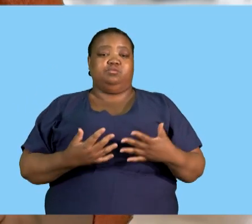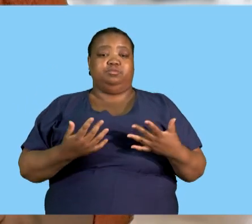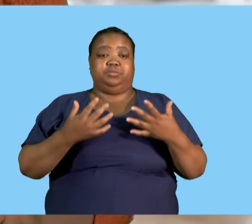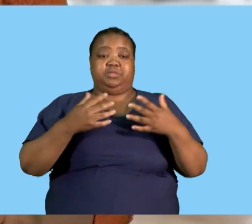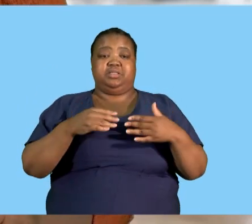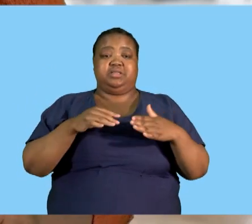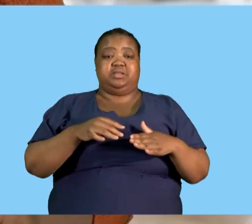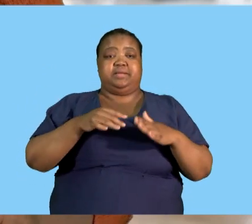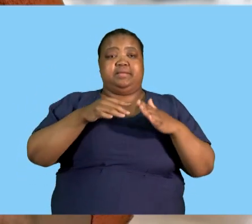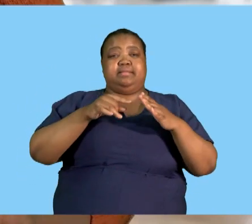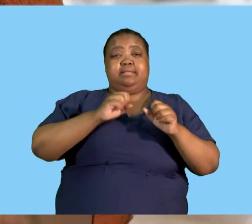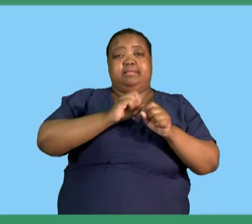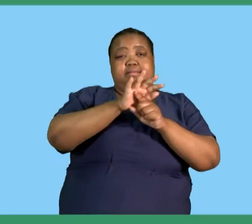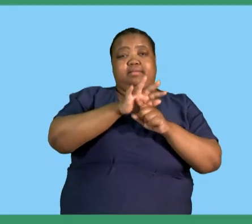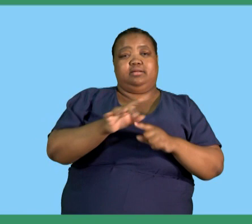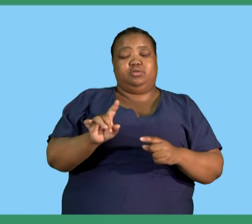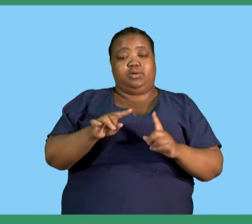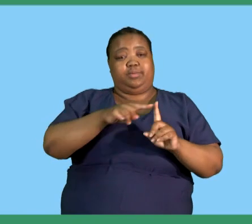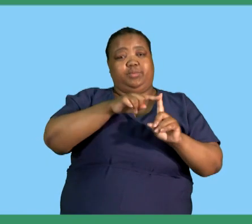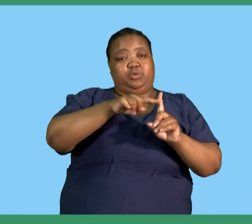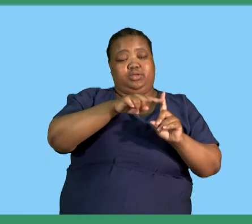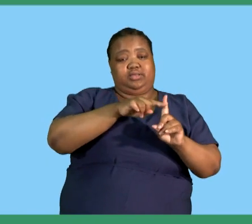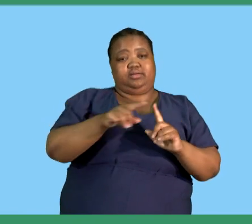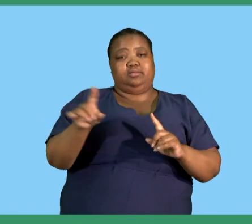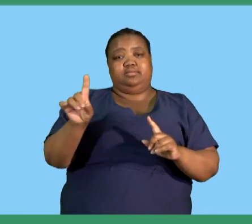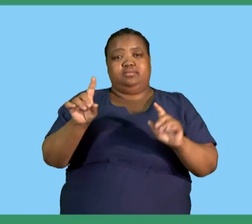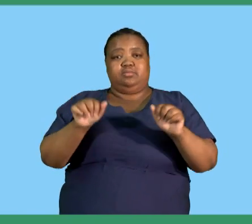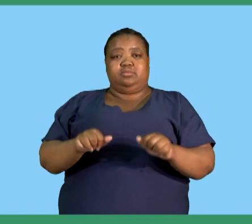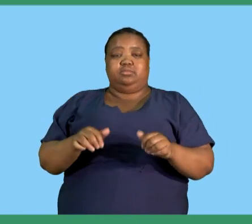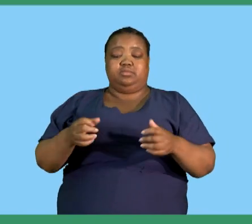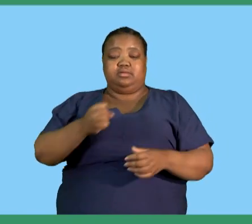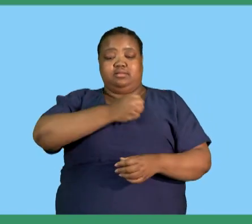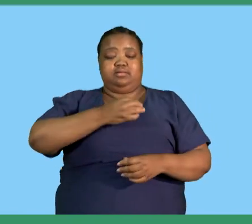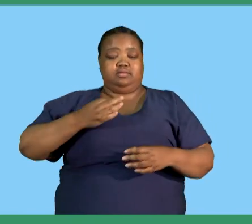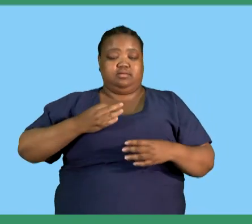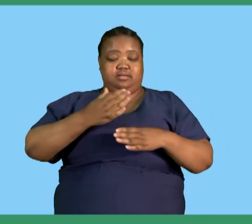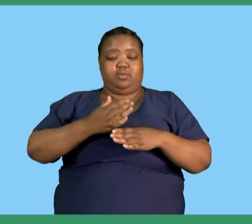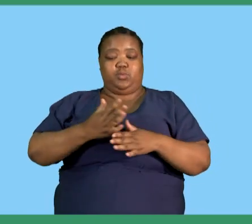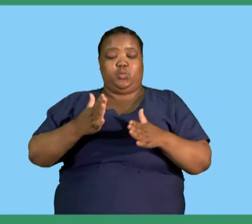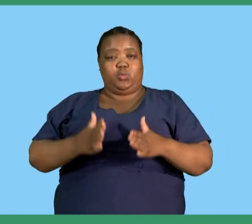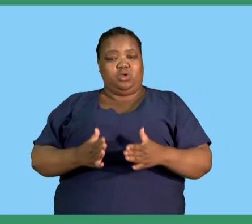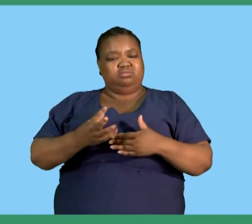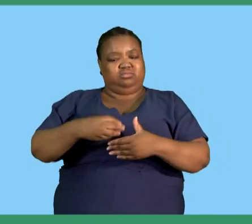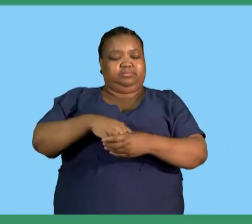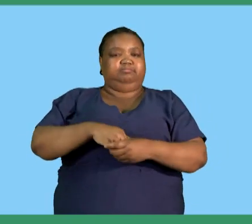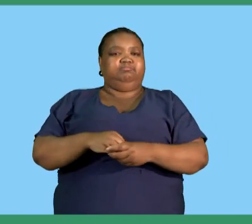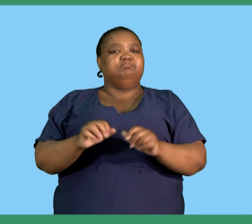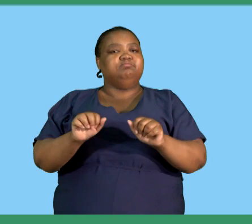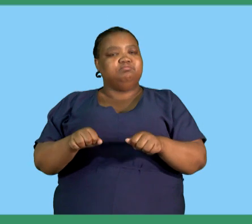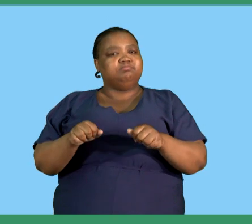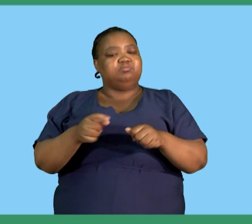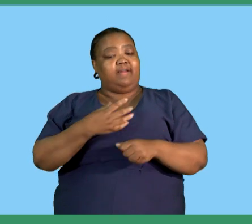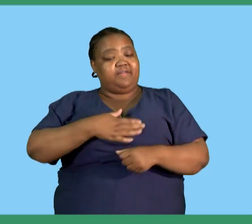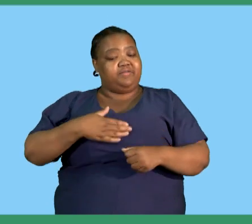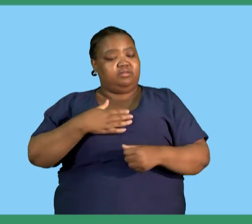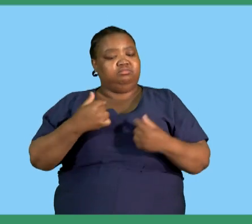of the force field analysis? The positives of the force field analysis: the employees feel included and understood. Remember, you were working